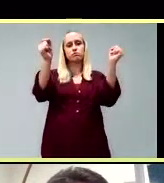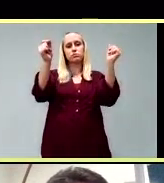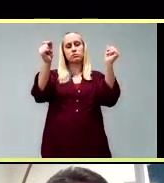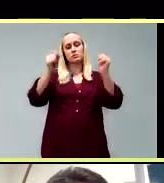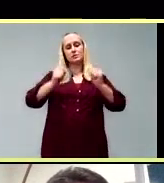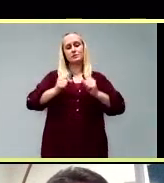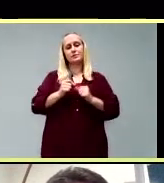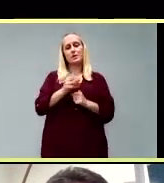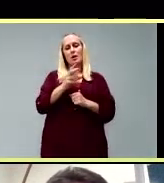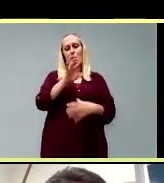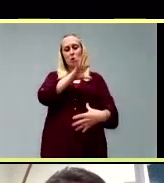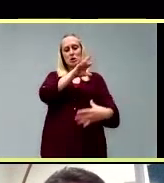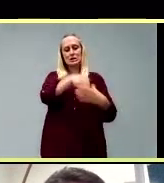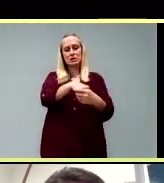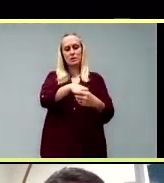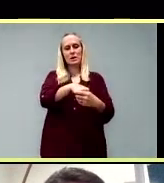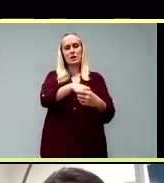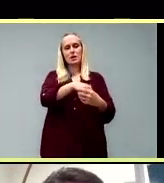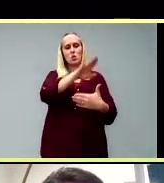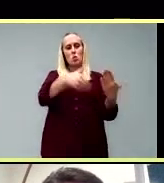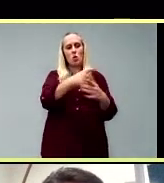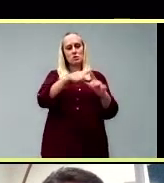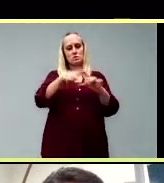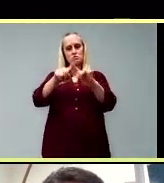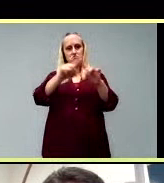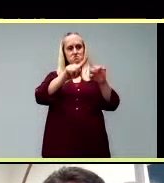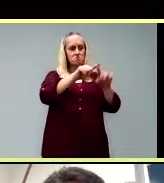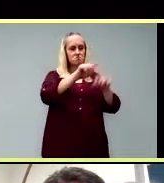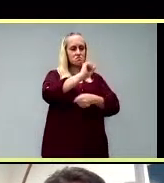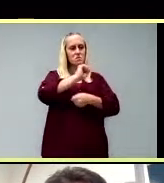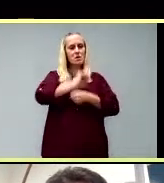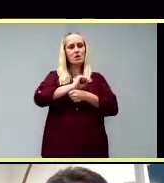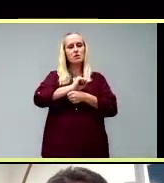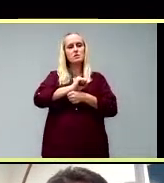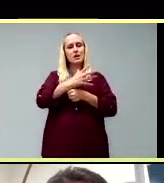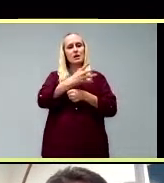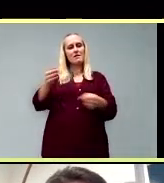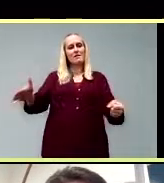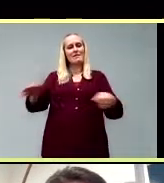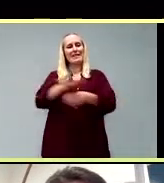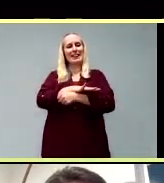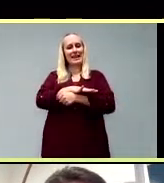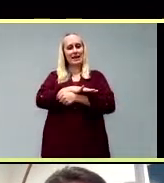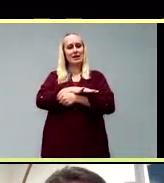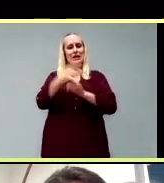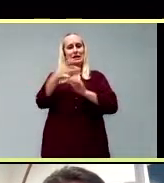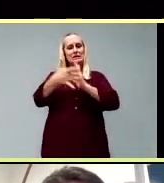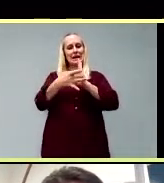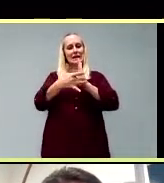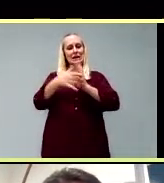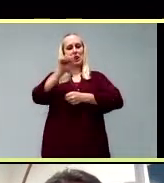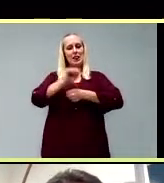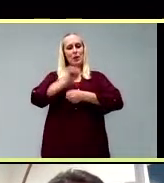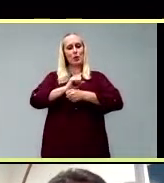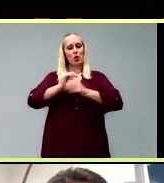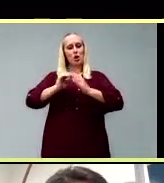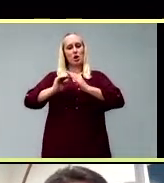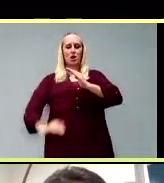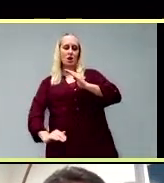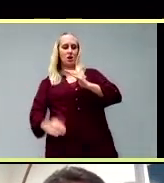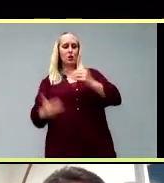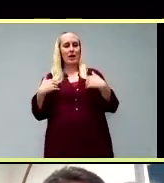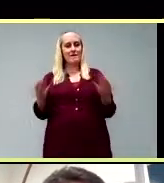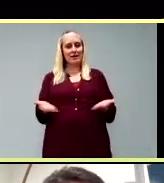and participate in filling what feels like a pretty significant technical labor debt that we have in this country.